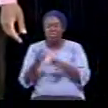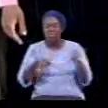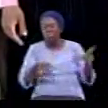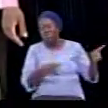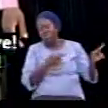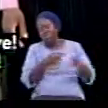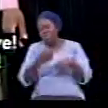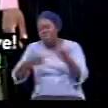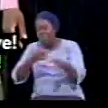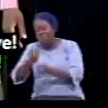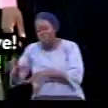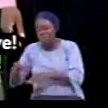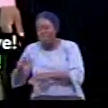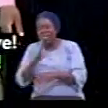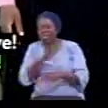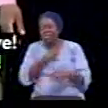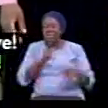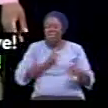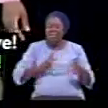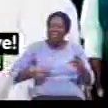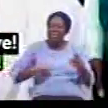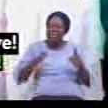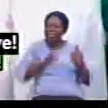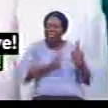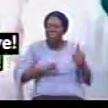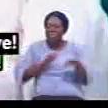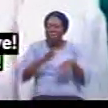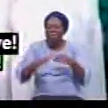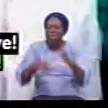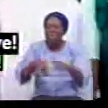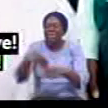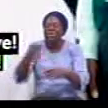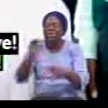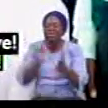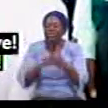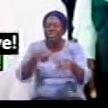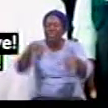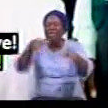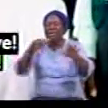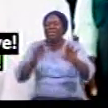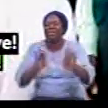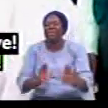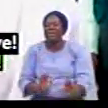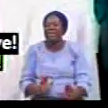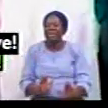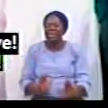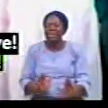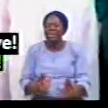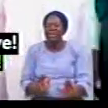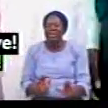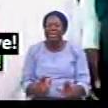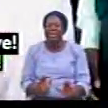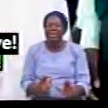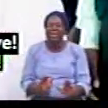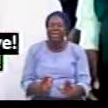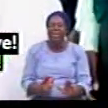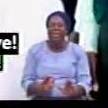had done. And the grounds begin to shake, and the storm was frothing.